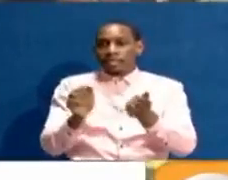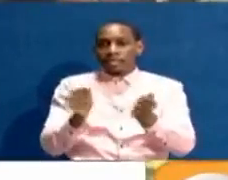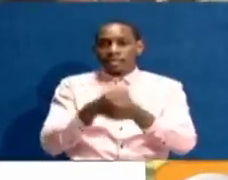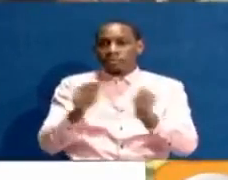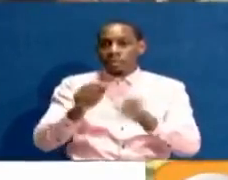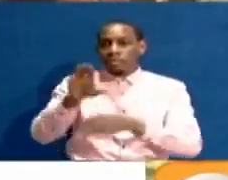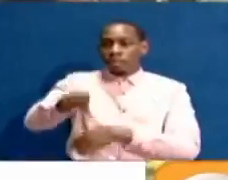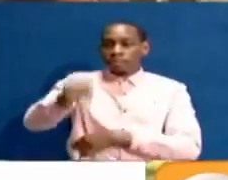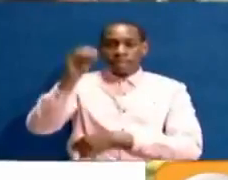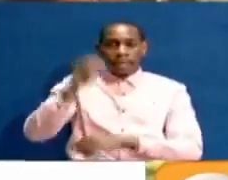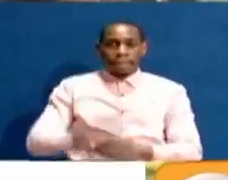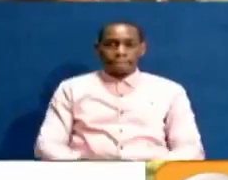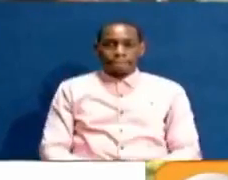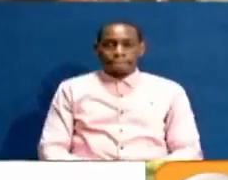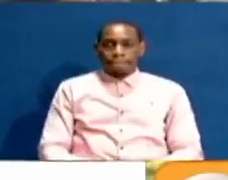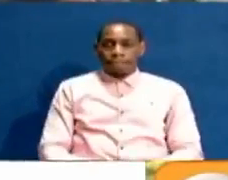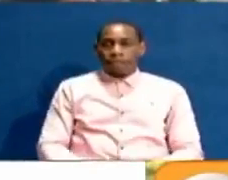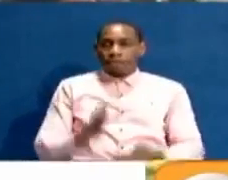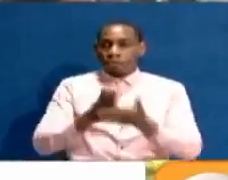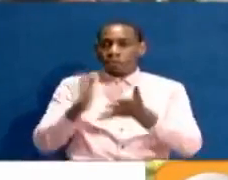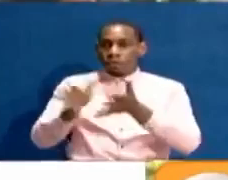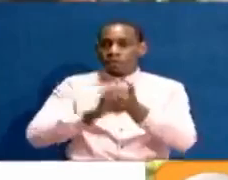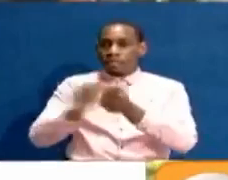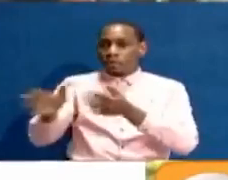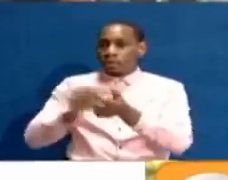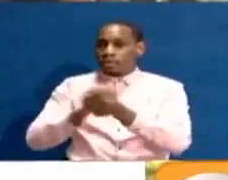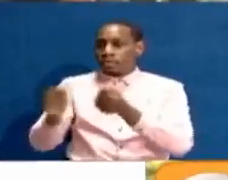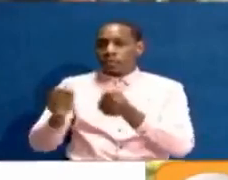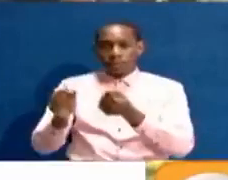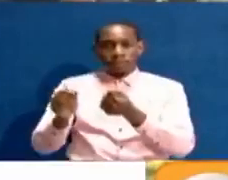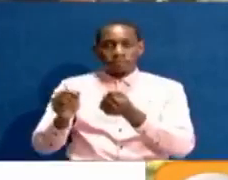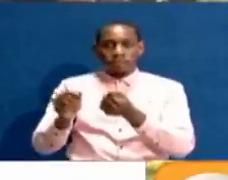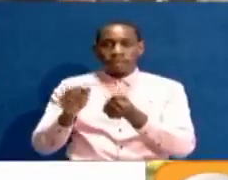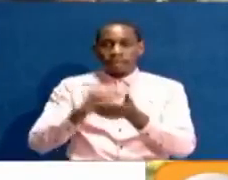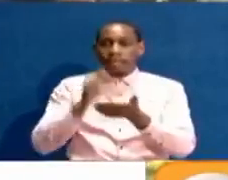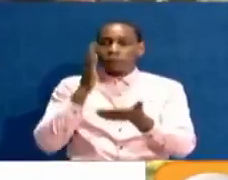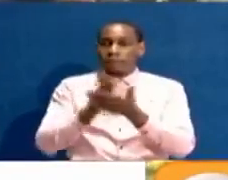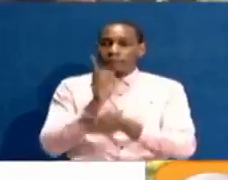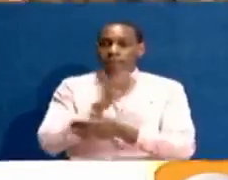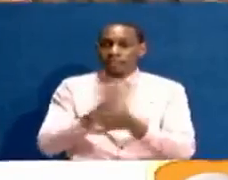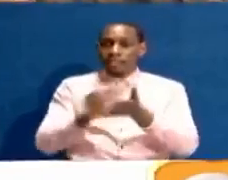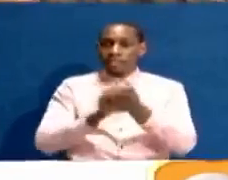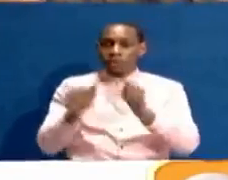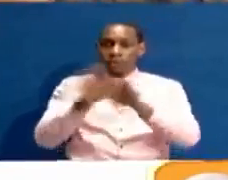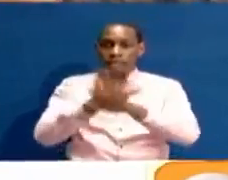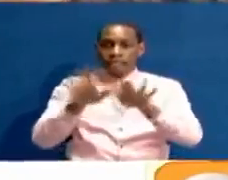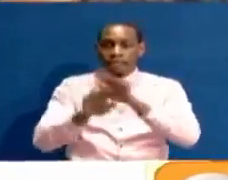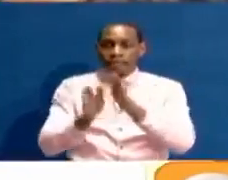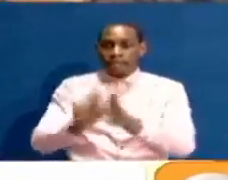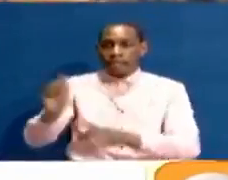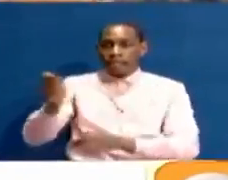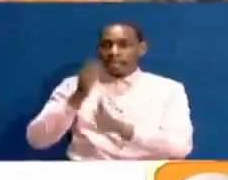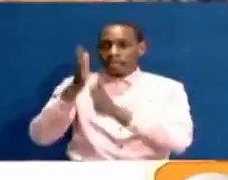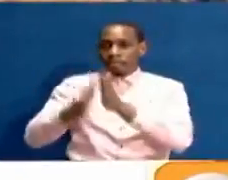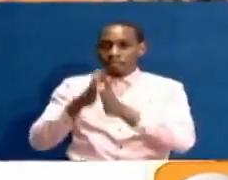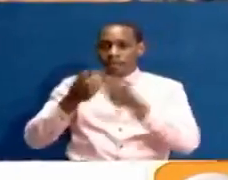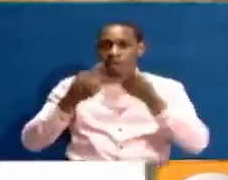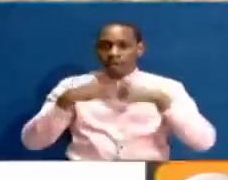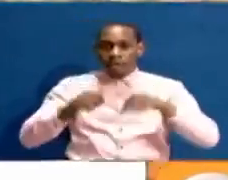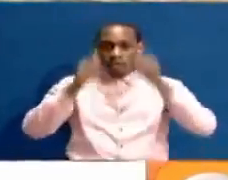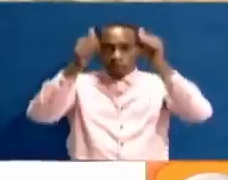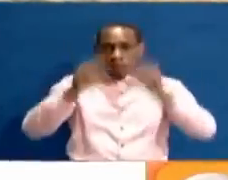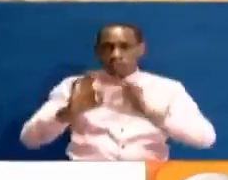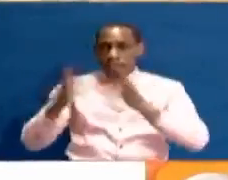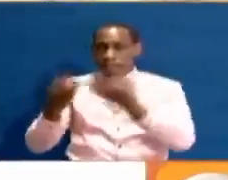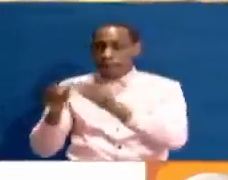jua hawezi. Tractor inakanyaka mara mbili tatu ikahakikisha kila kitu imeenda. Kenya Railways had issued a notice for